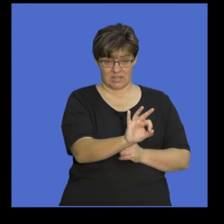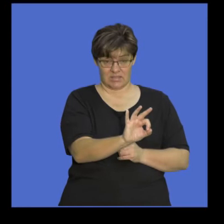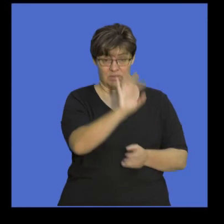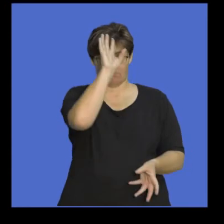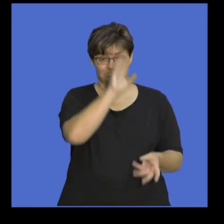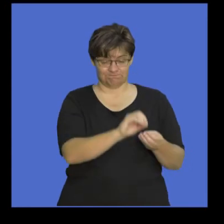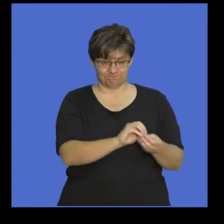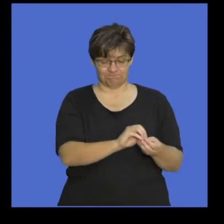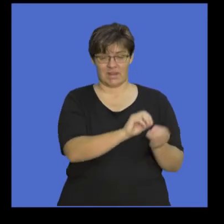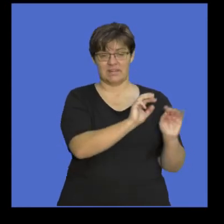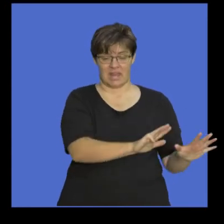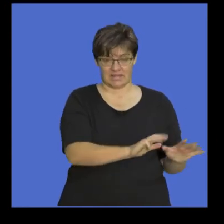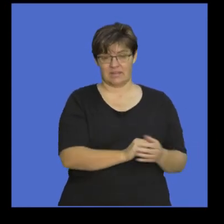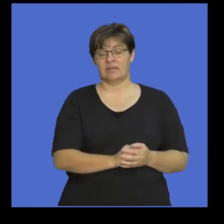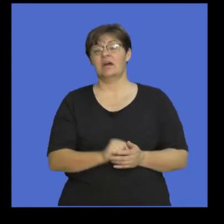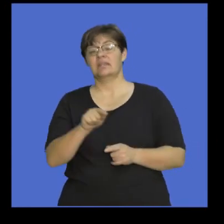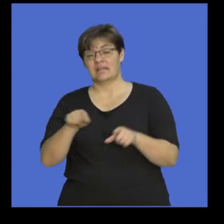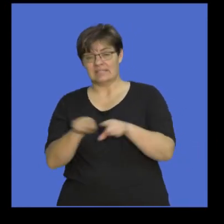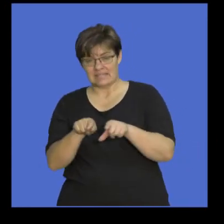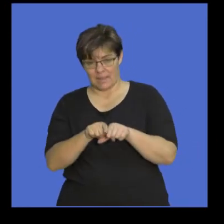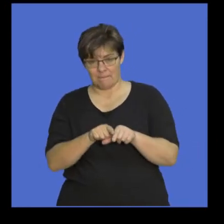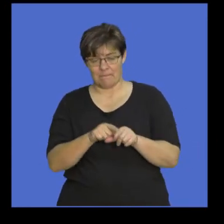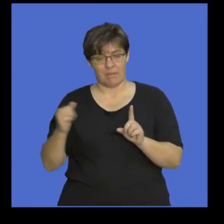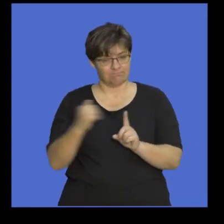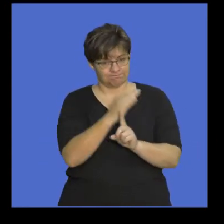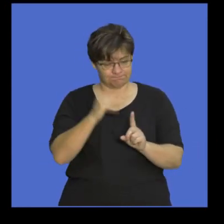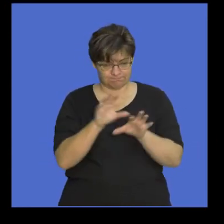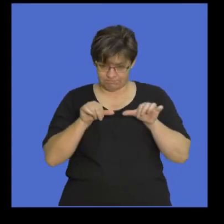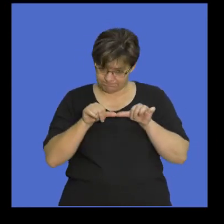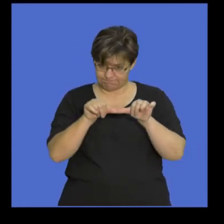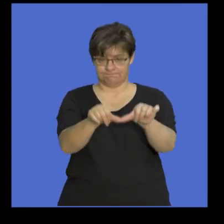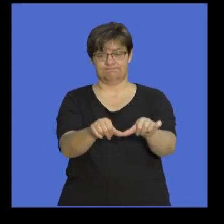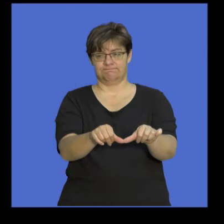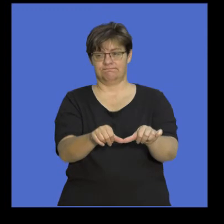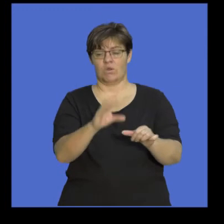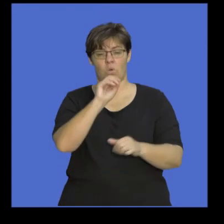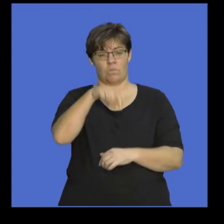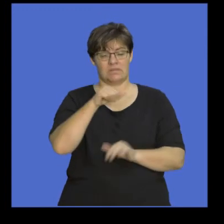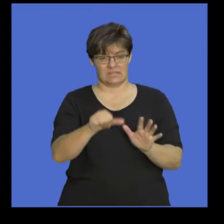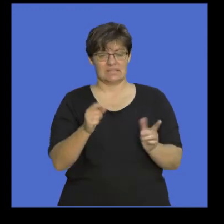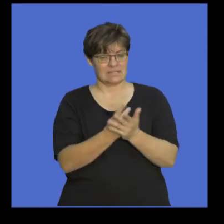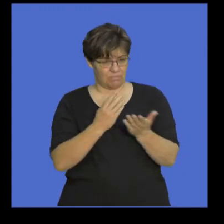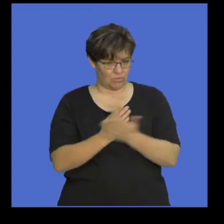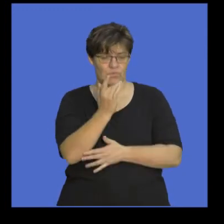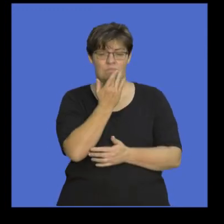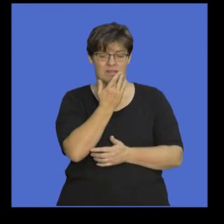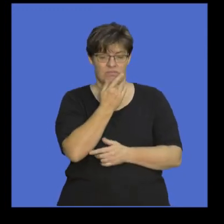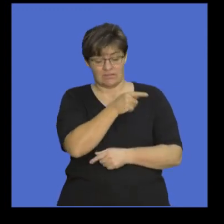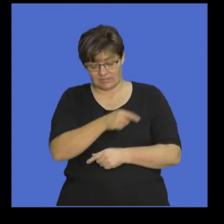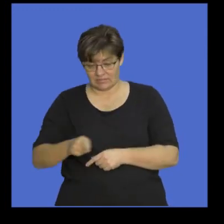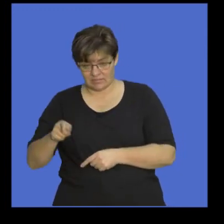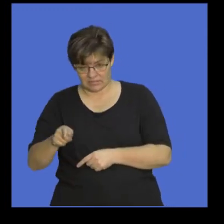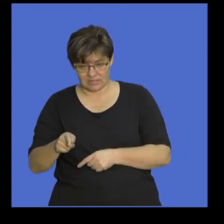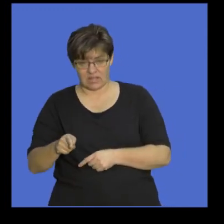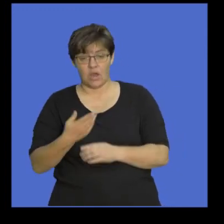3, okay, which gives us the total of 9. The same amount of current passes through each one of them, including the battery,